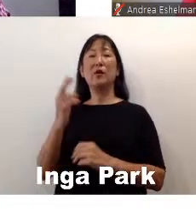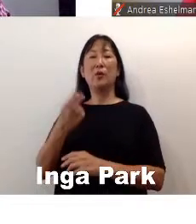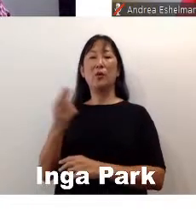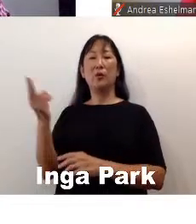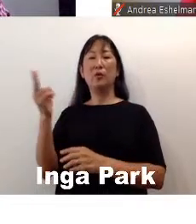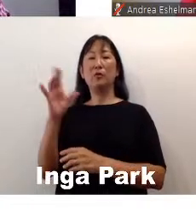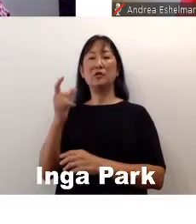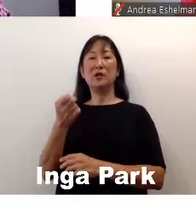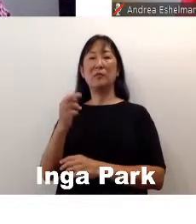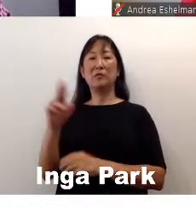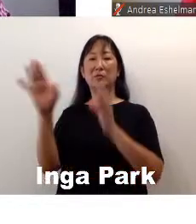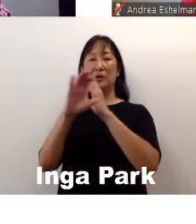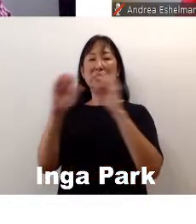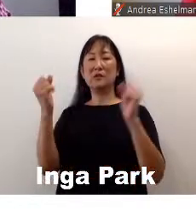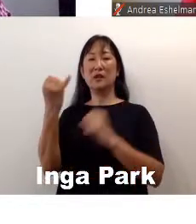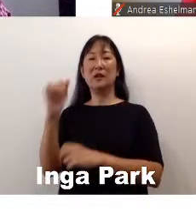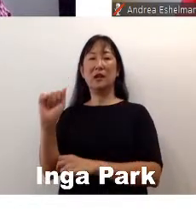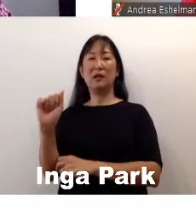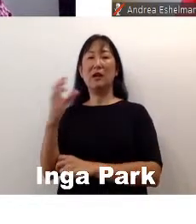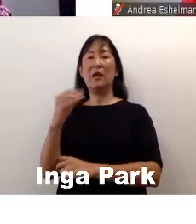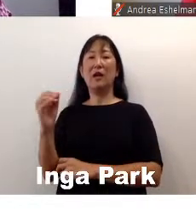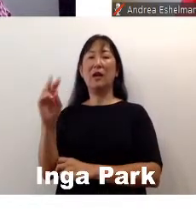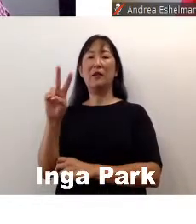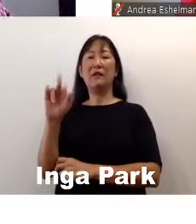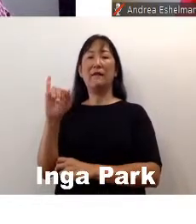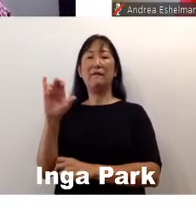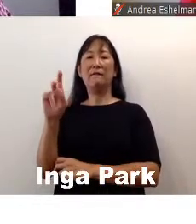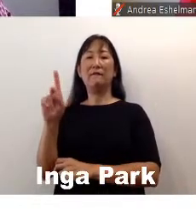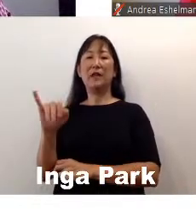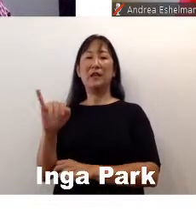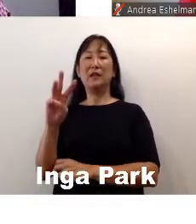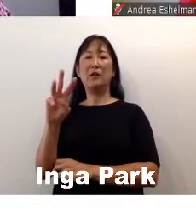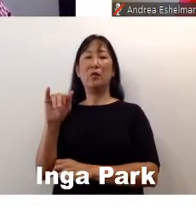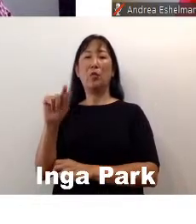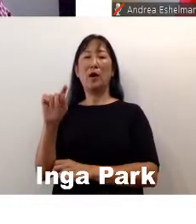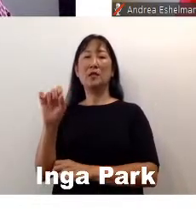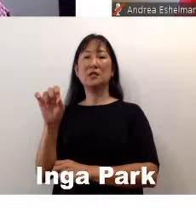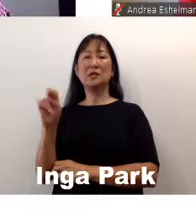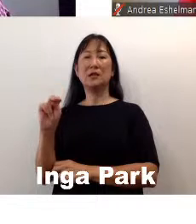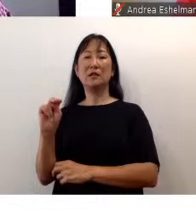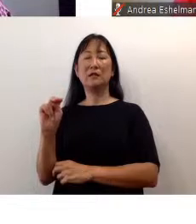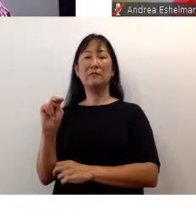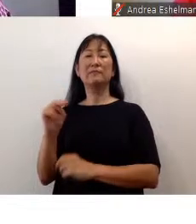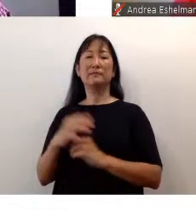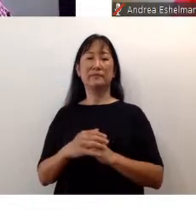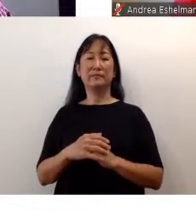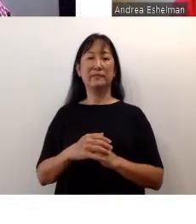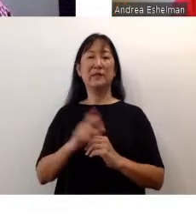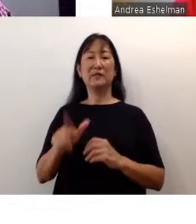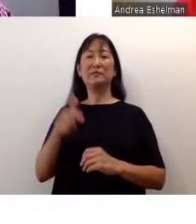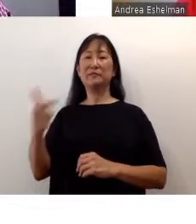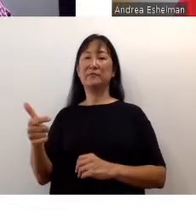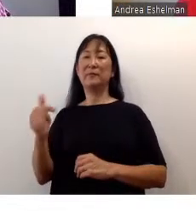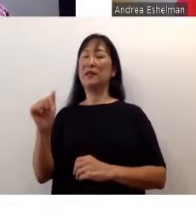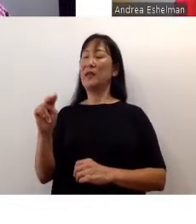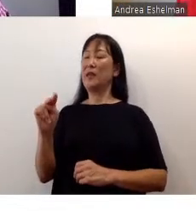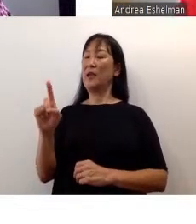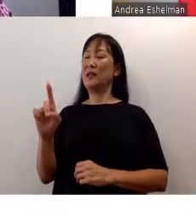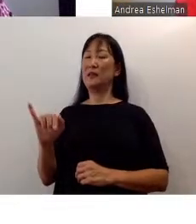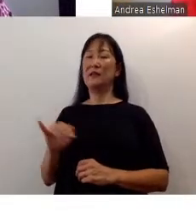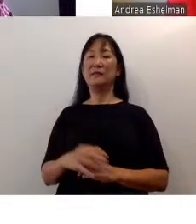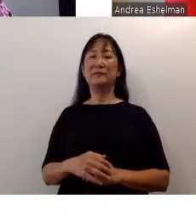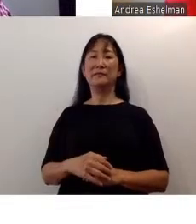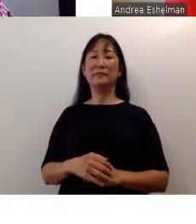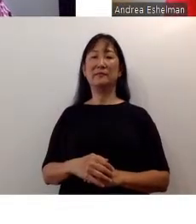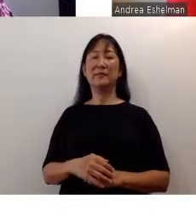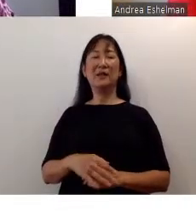chapter president, Inga Park, and Vicki Watson. And so with that, I'm going to turn it over to Andy.